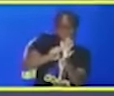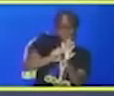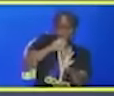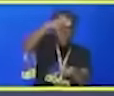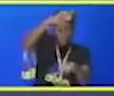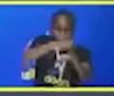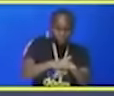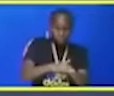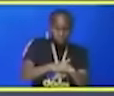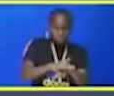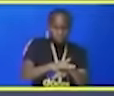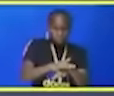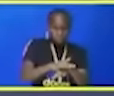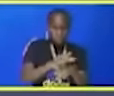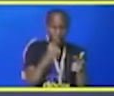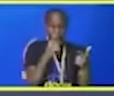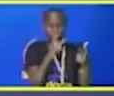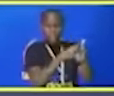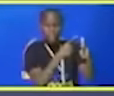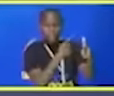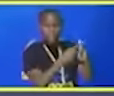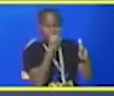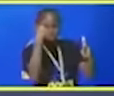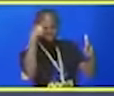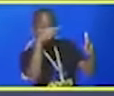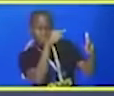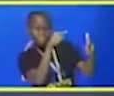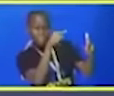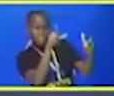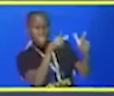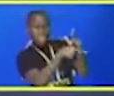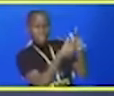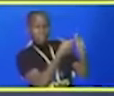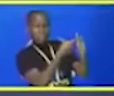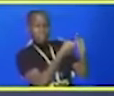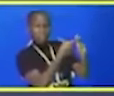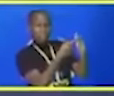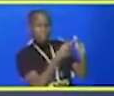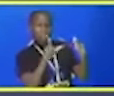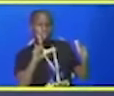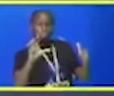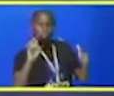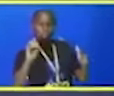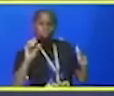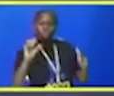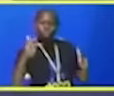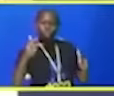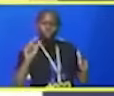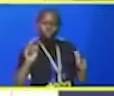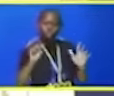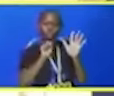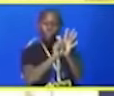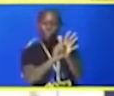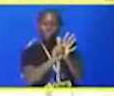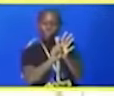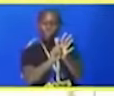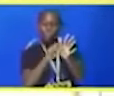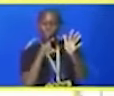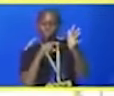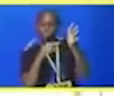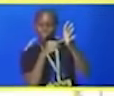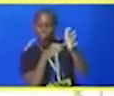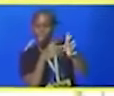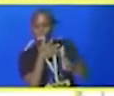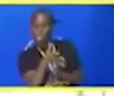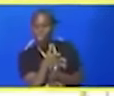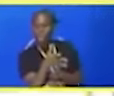the excellence, then you look around and you will see their logo. Are we together? You can know what God has done because there is